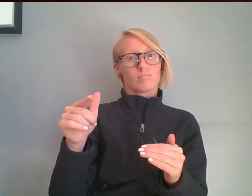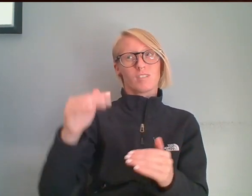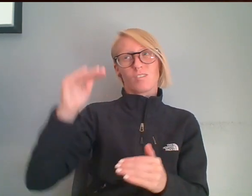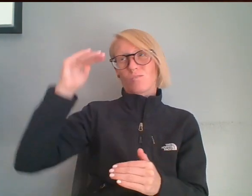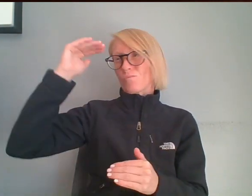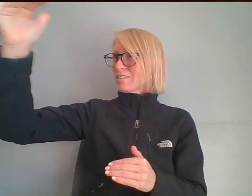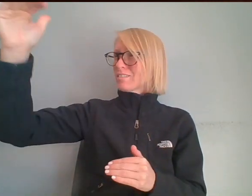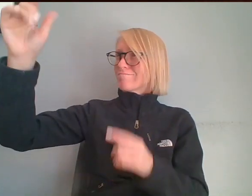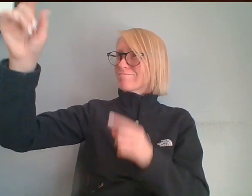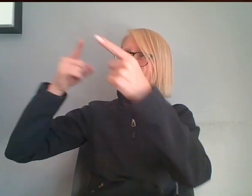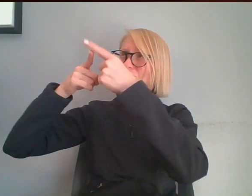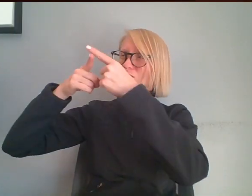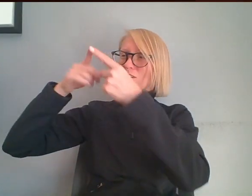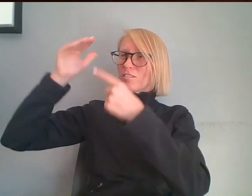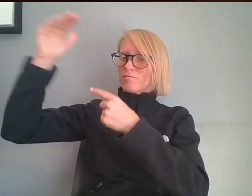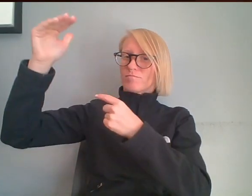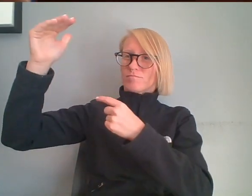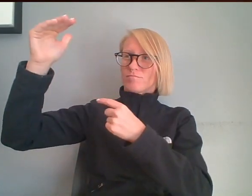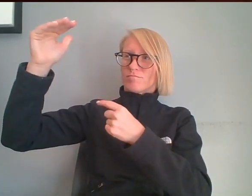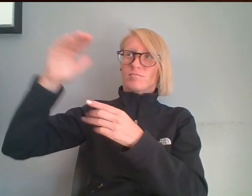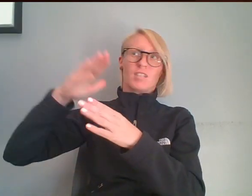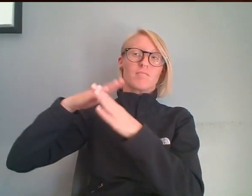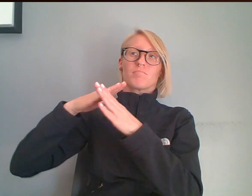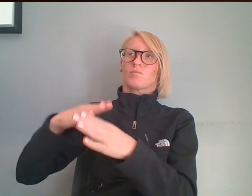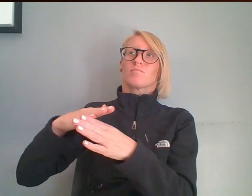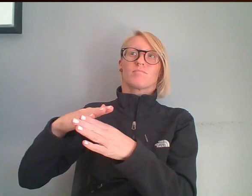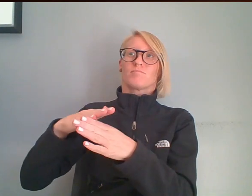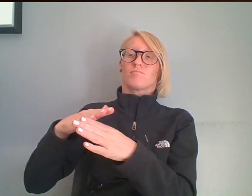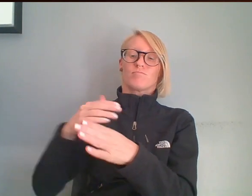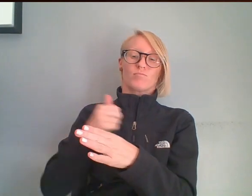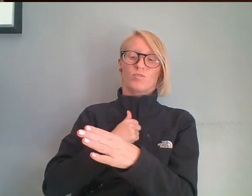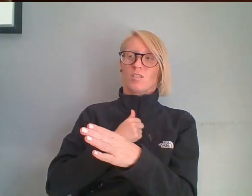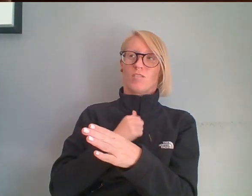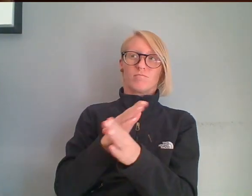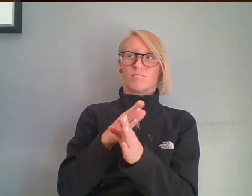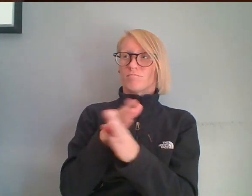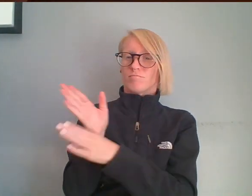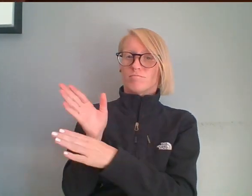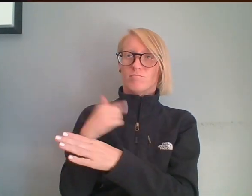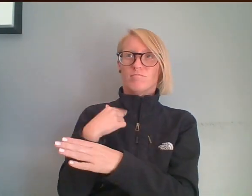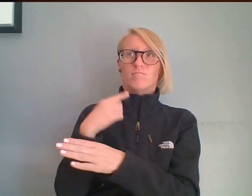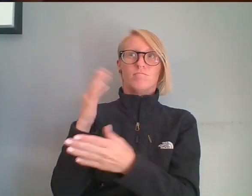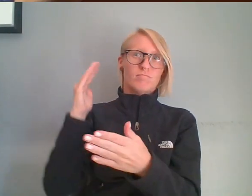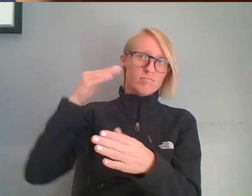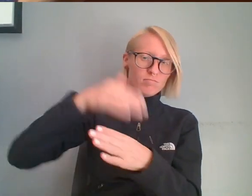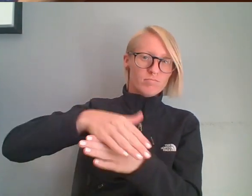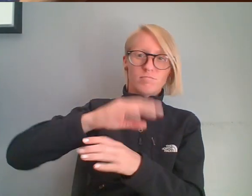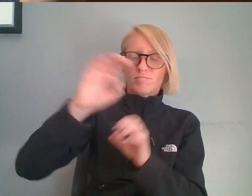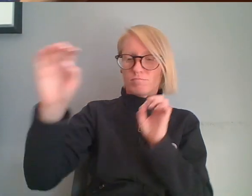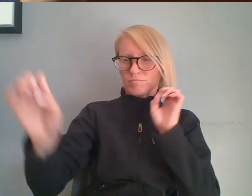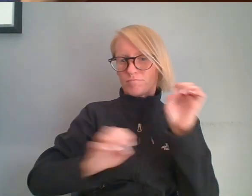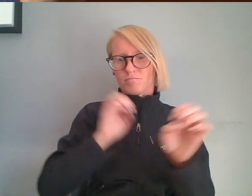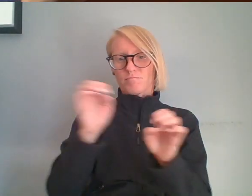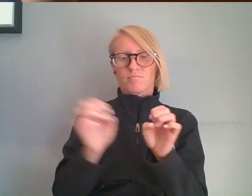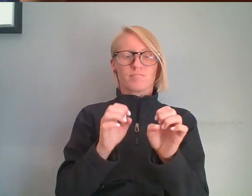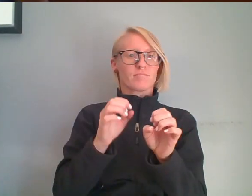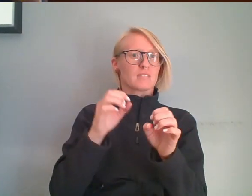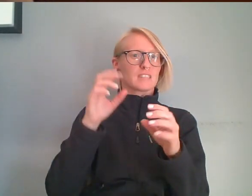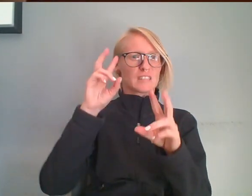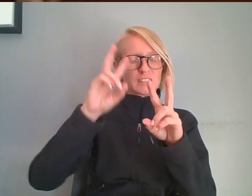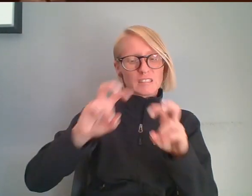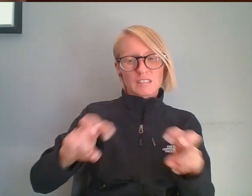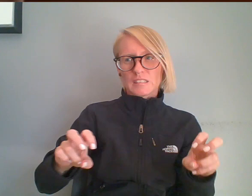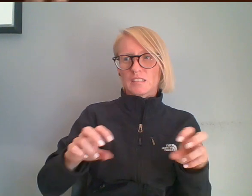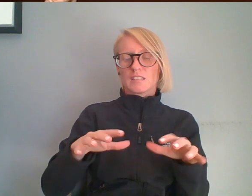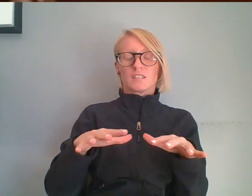greatness as your target that it gets in the way of you ever getting there. Because you over-evaluate, you over-analyze, you freeze up. So